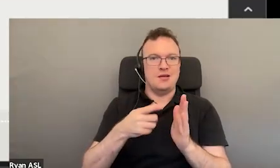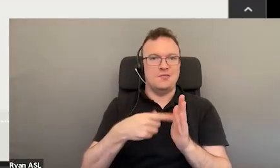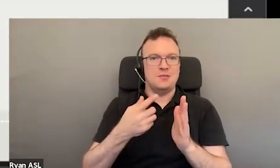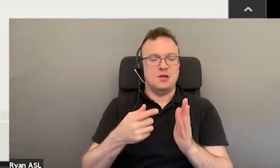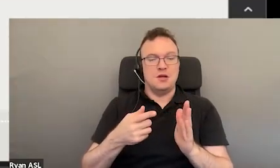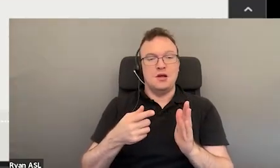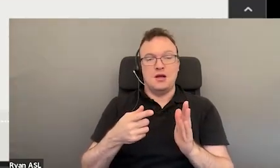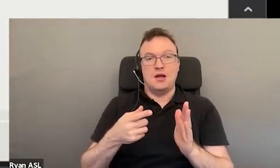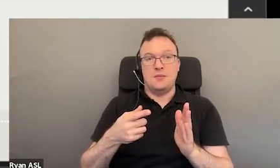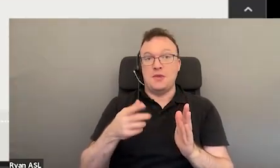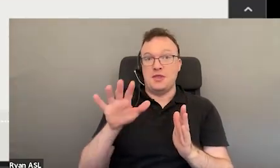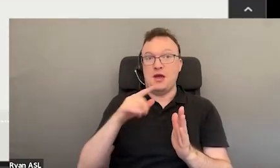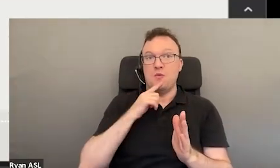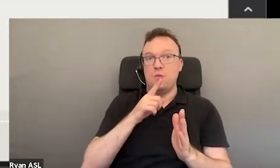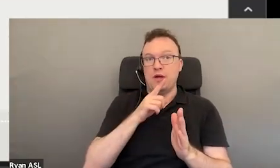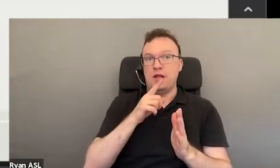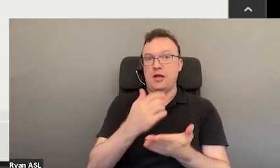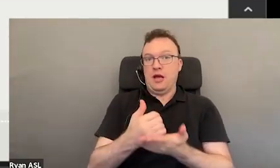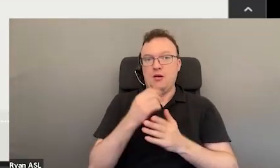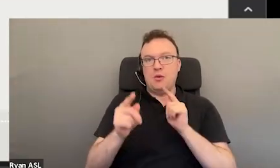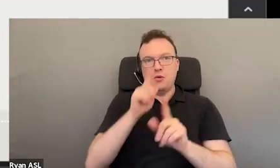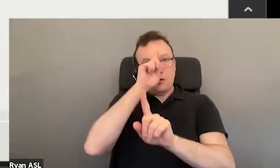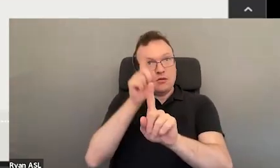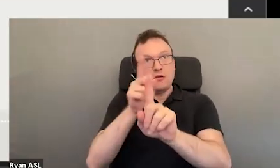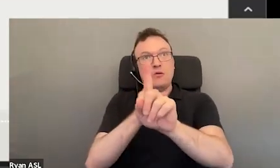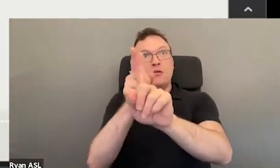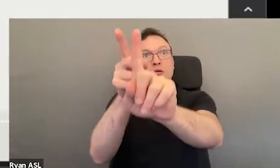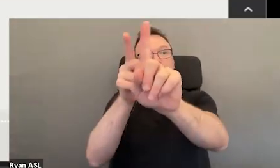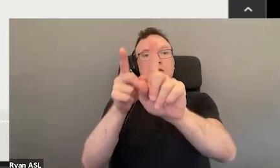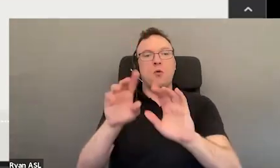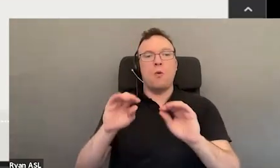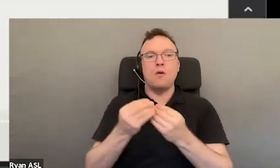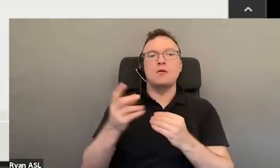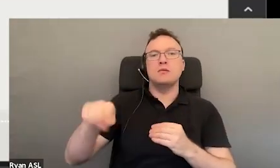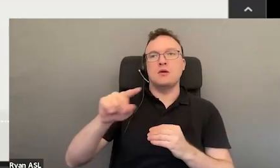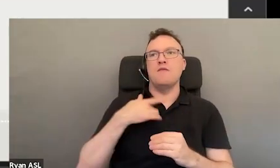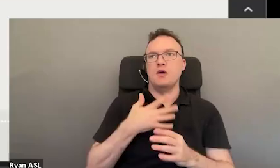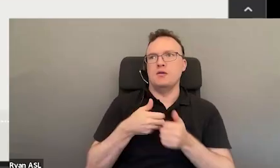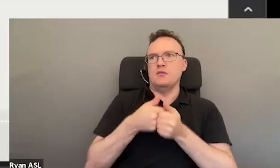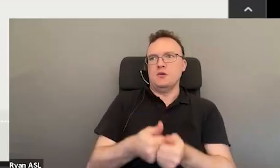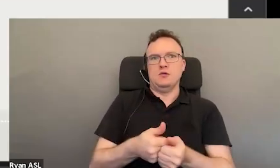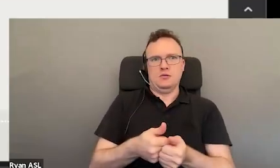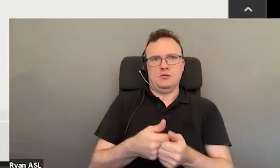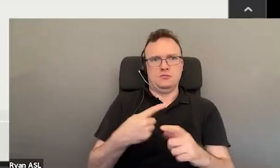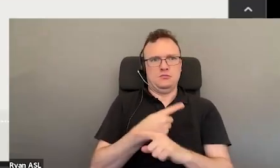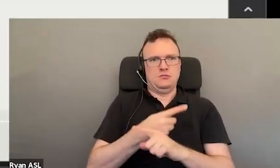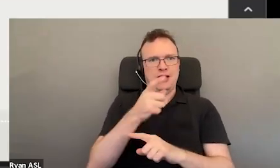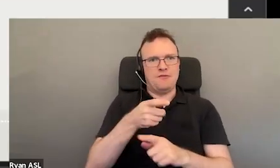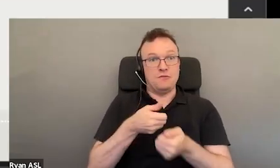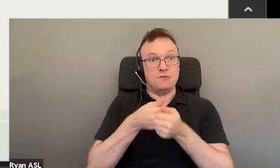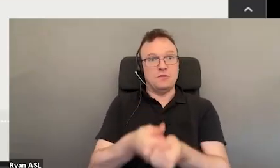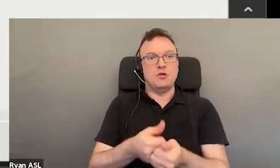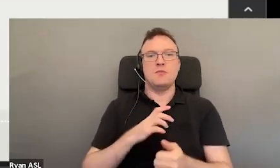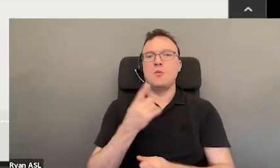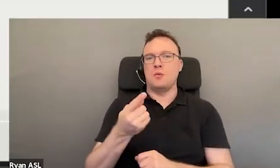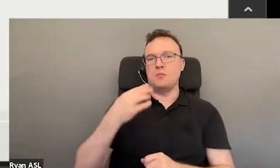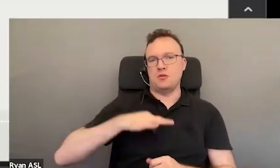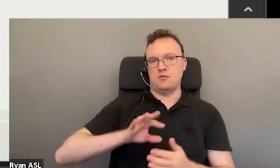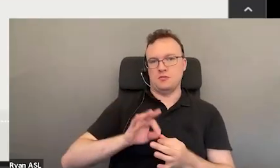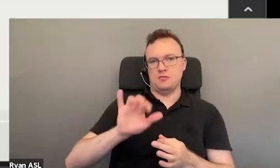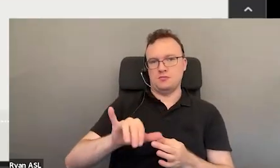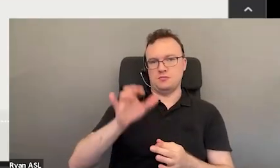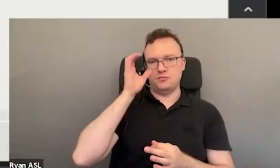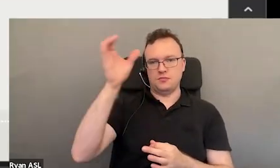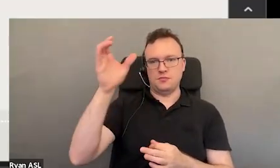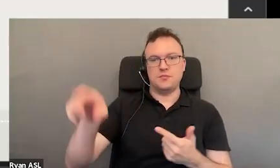biggest motivator for organizations, but it is certainly one of the benefits. Next,